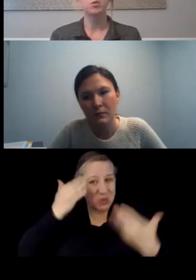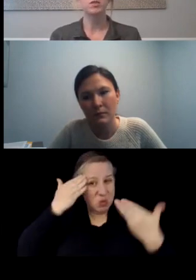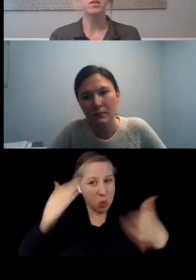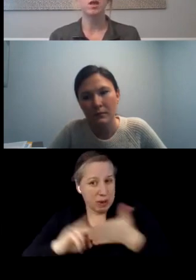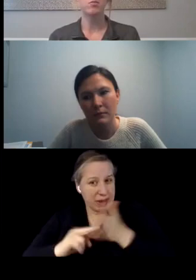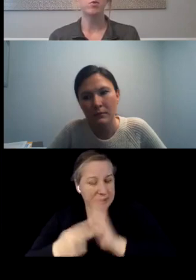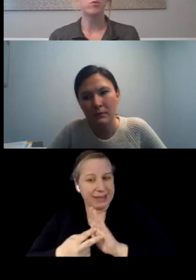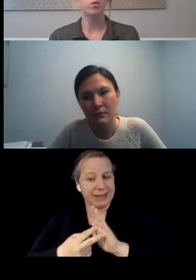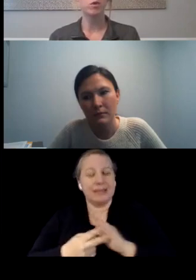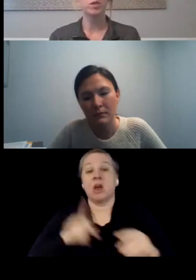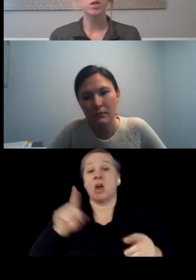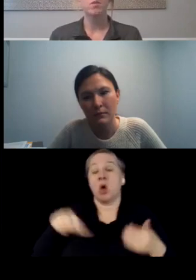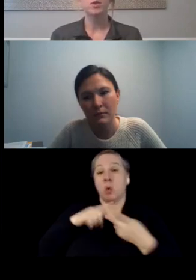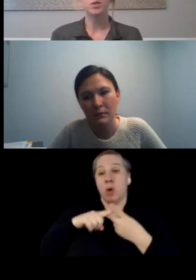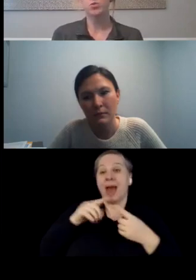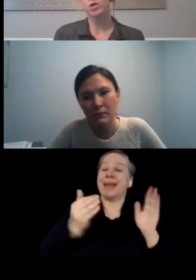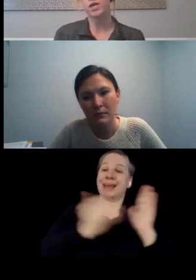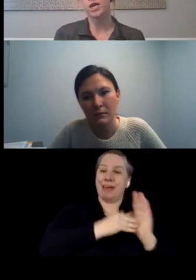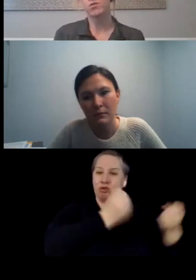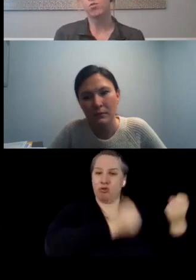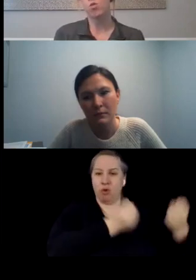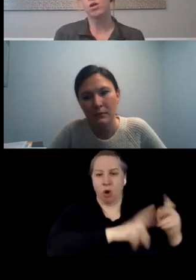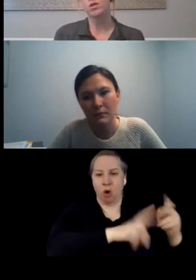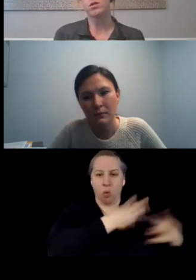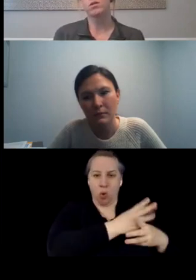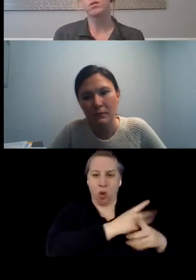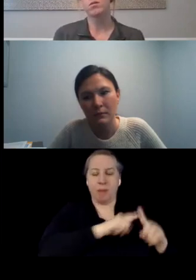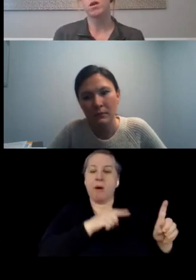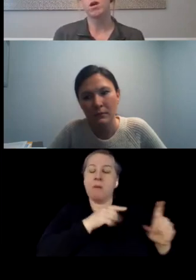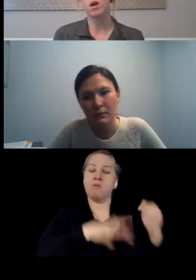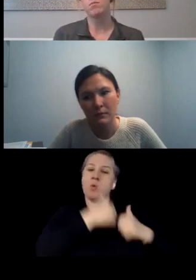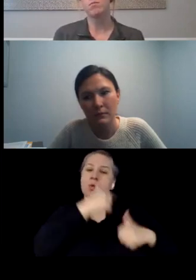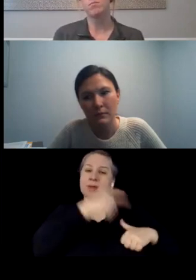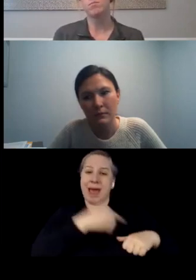again, it's mostly in the automotive world, but you're working on one